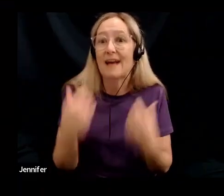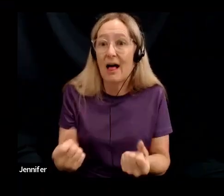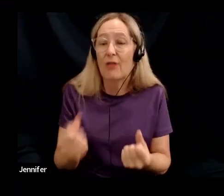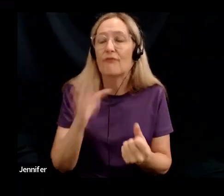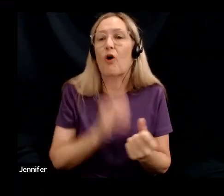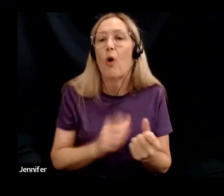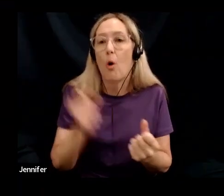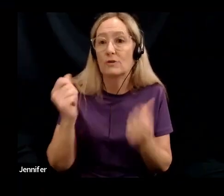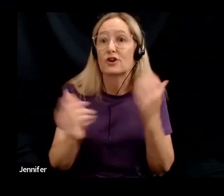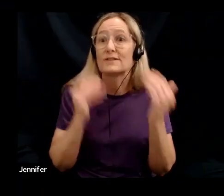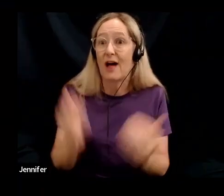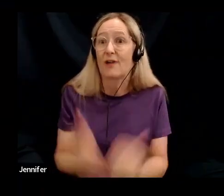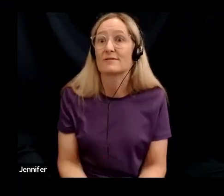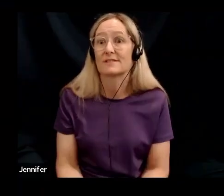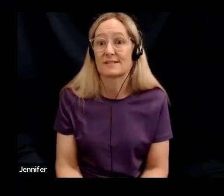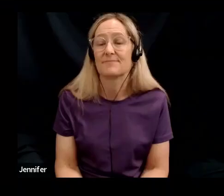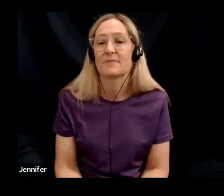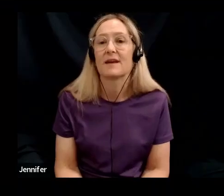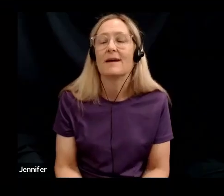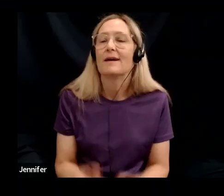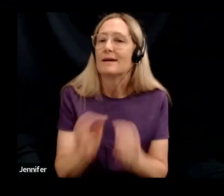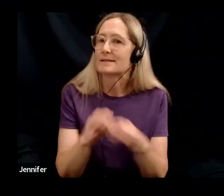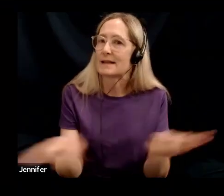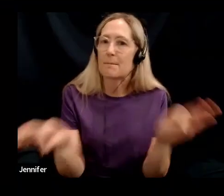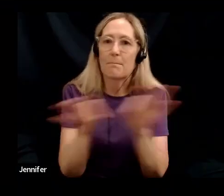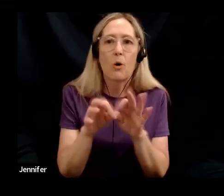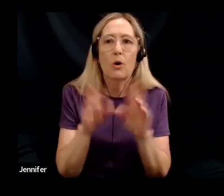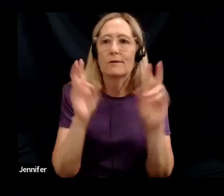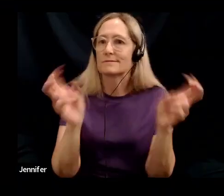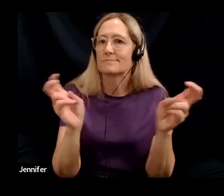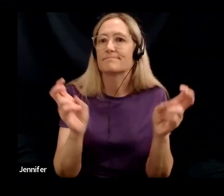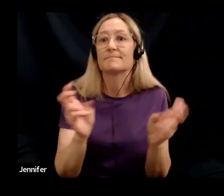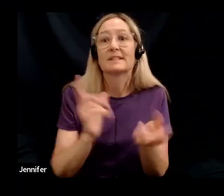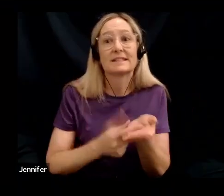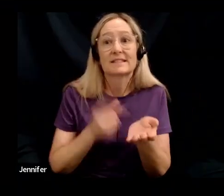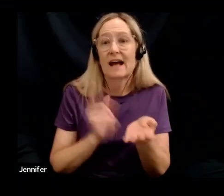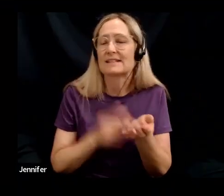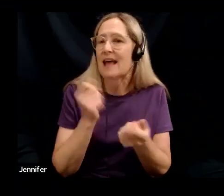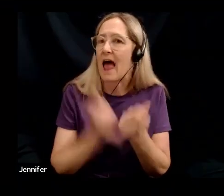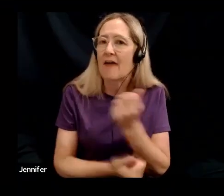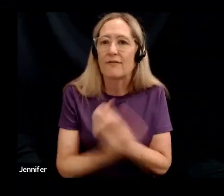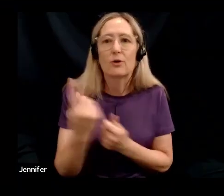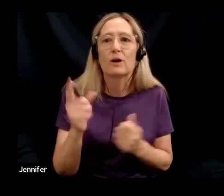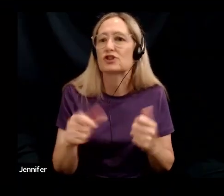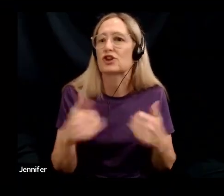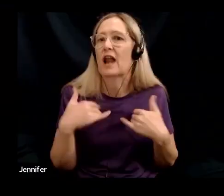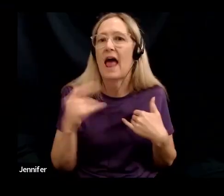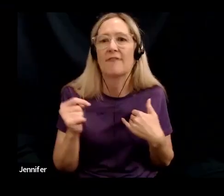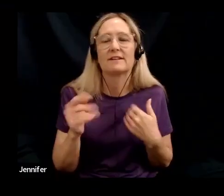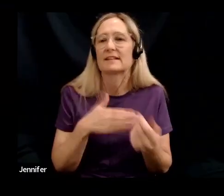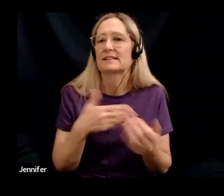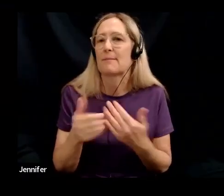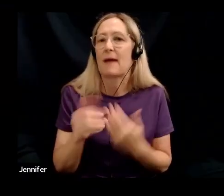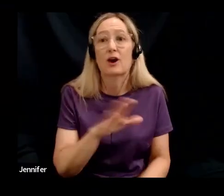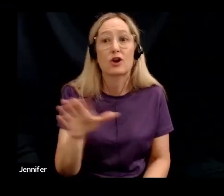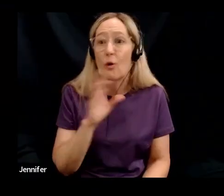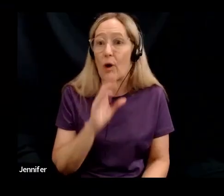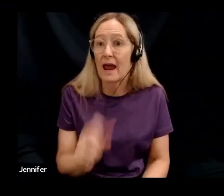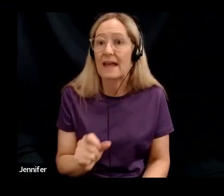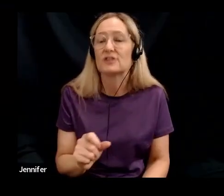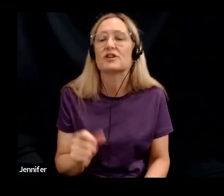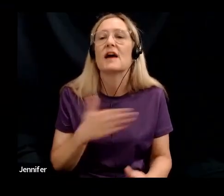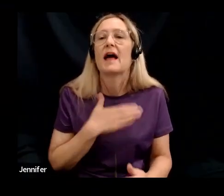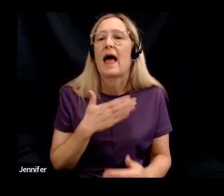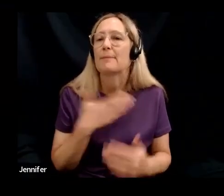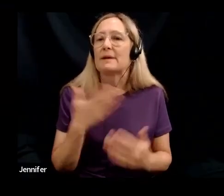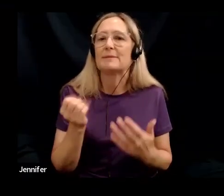older adults. It's an important conversation I think everyone should have, regardless of age. And so I'm happy to be